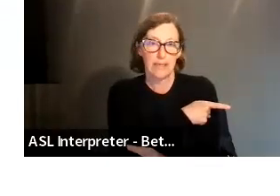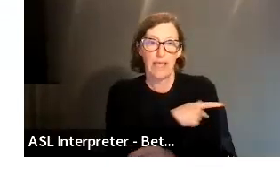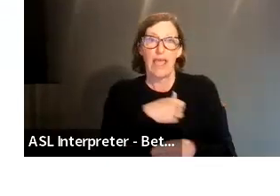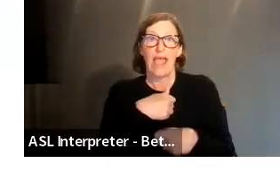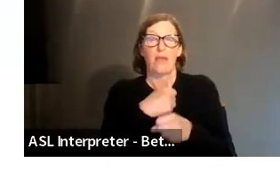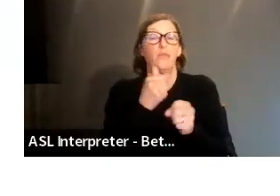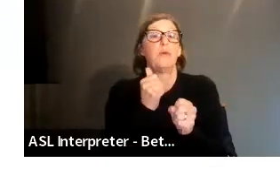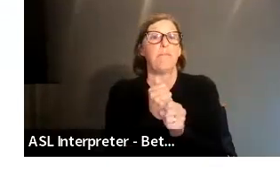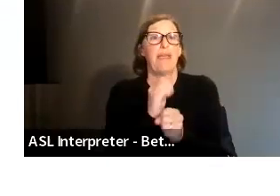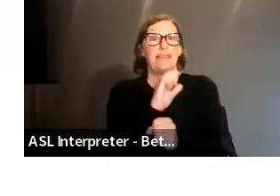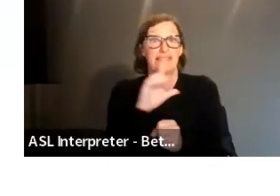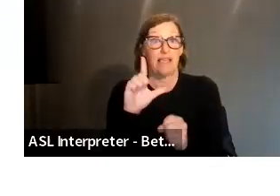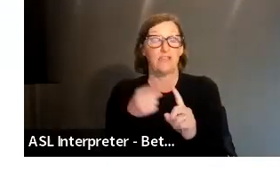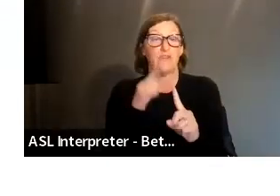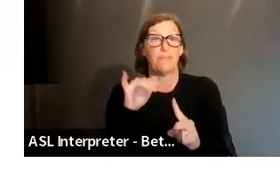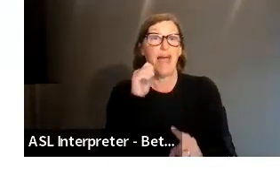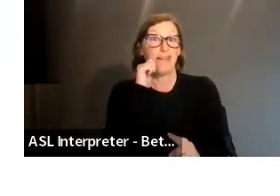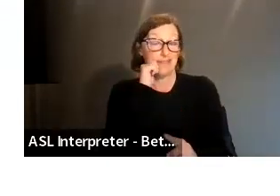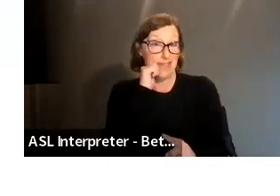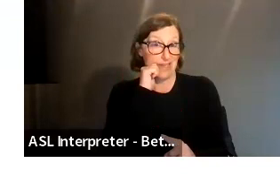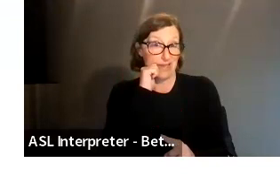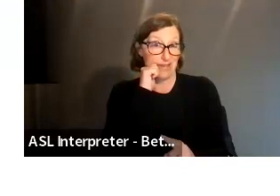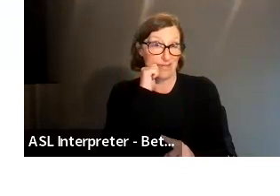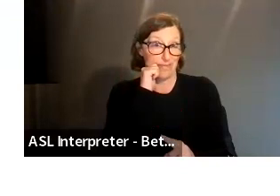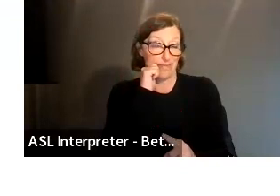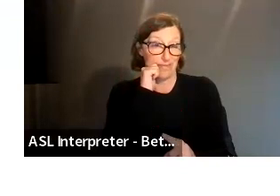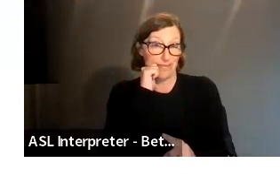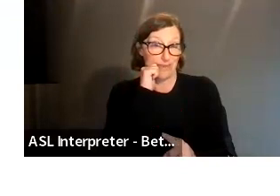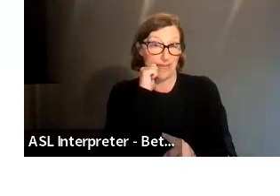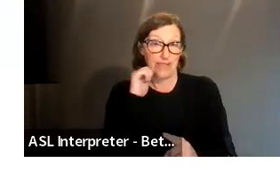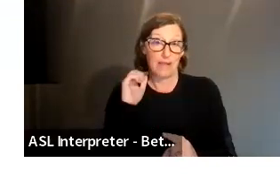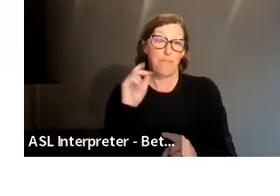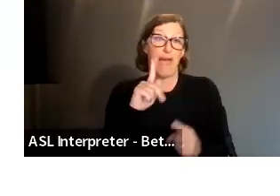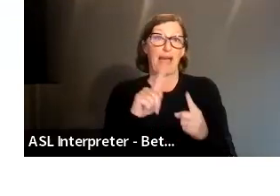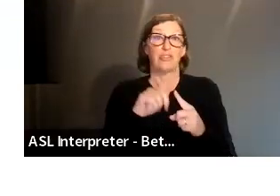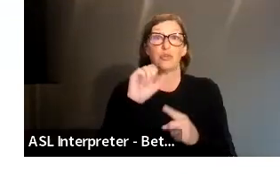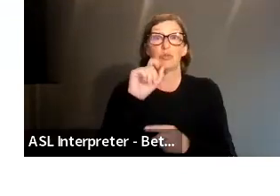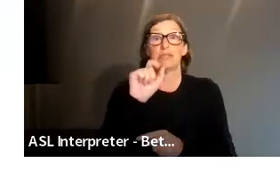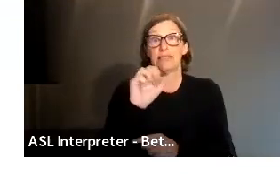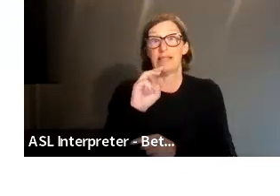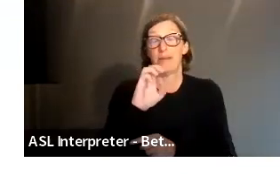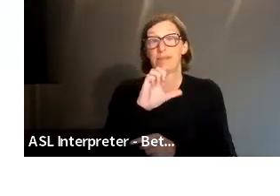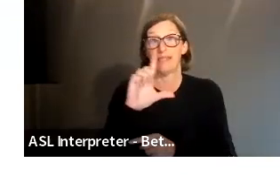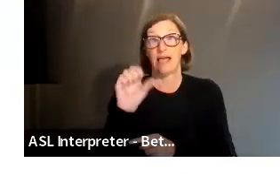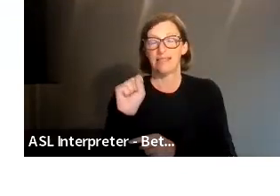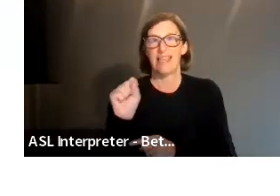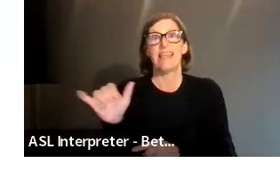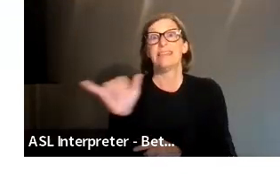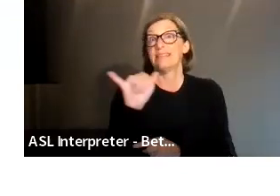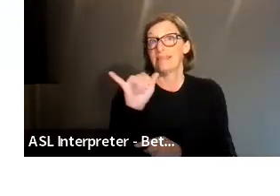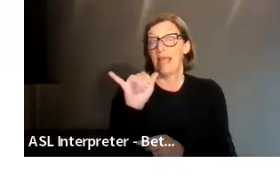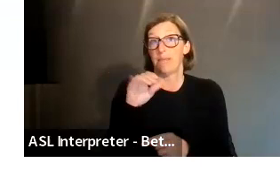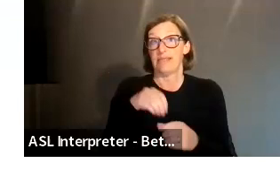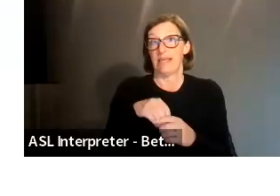take cells from this skin biopsy. We turn them back to stem cells, like in the embryo, and then